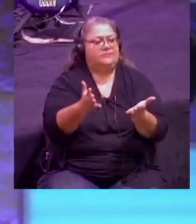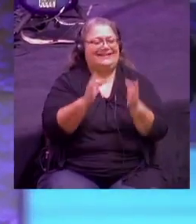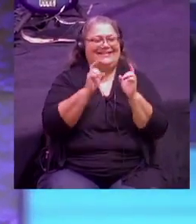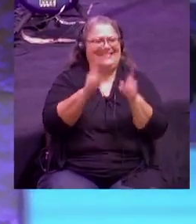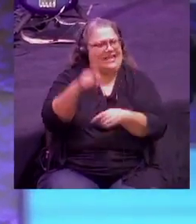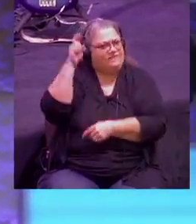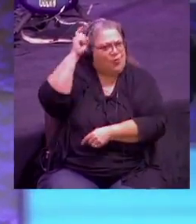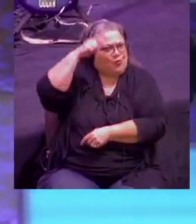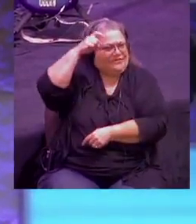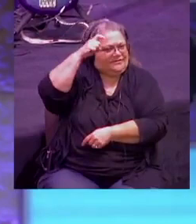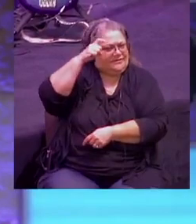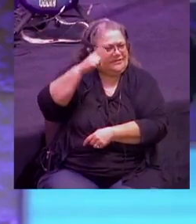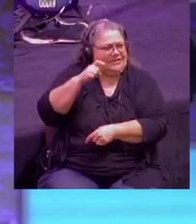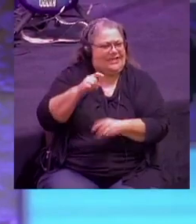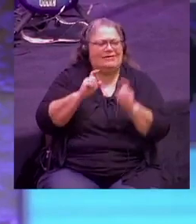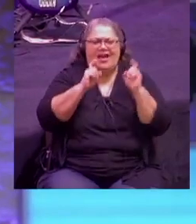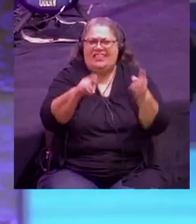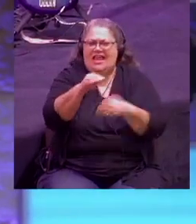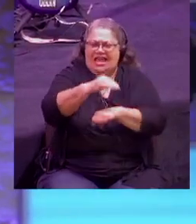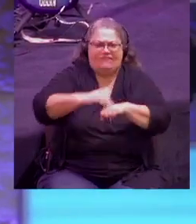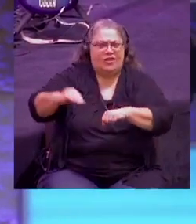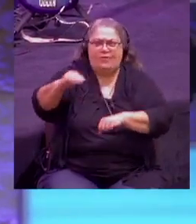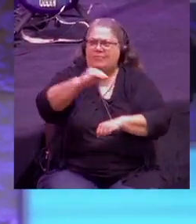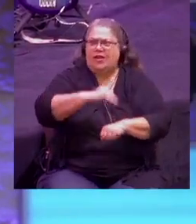the gift of miracles. Lord,